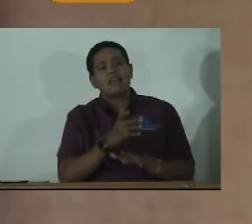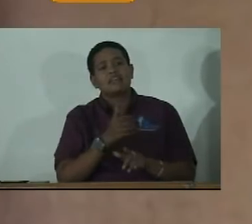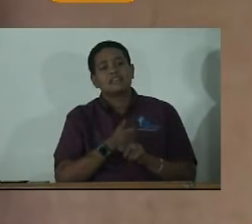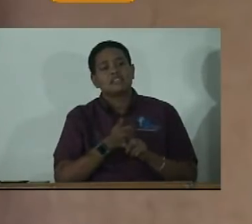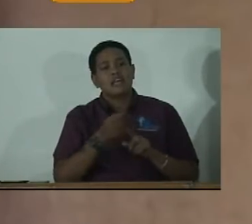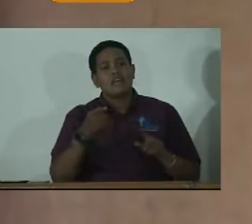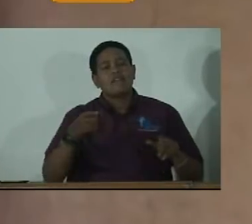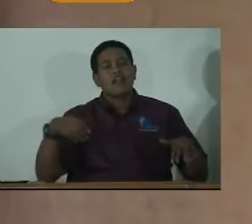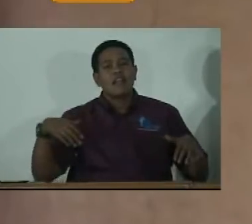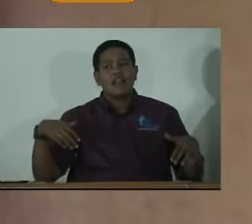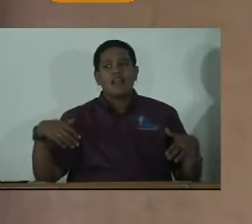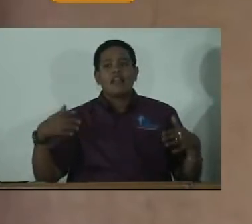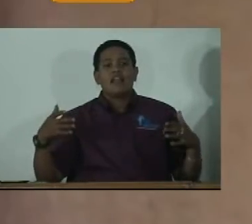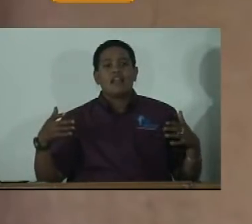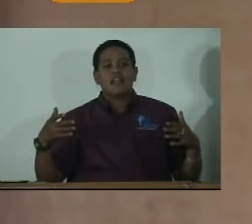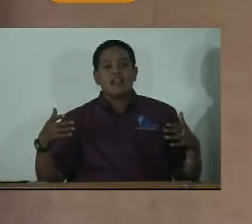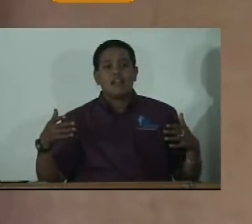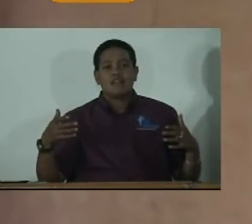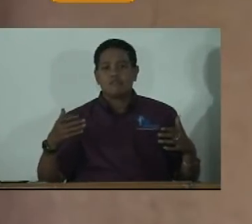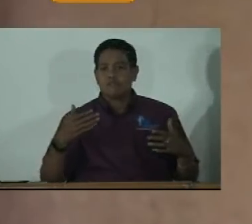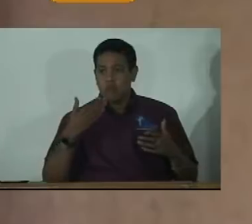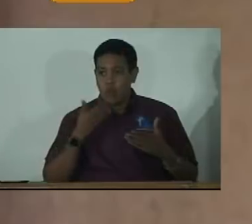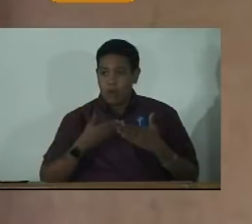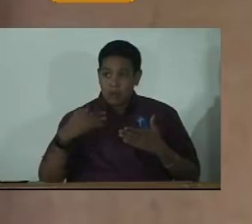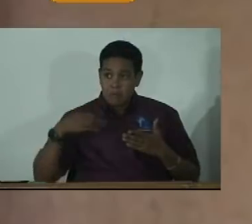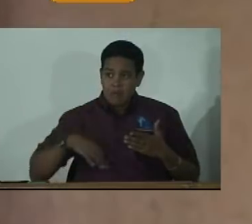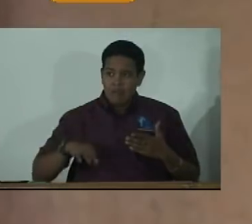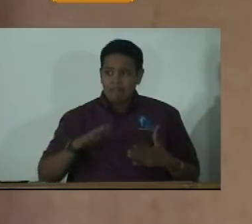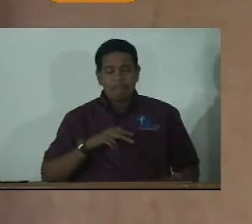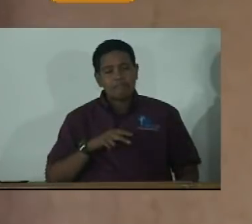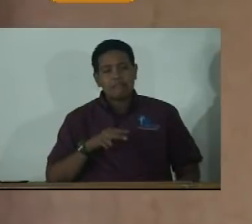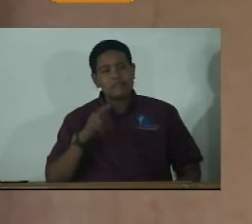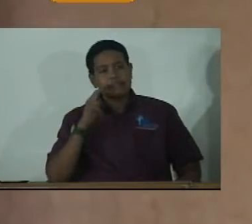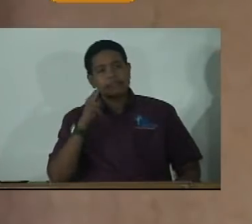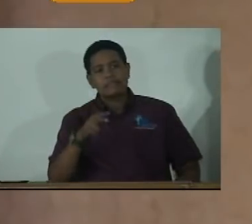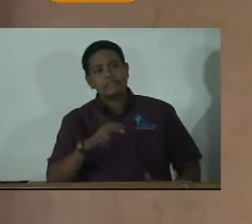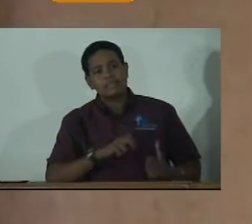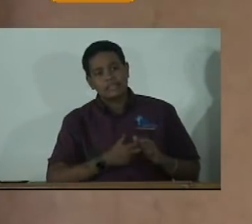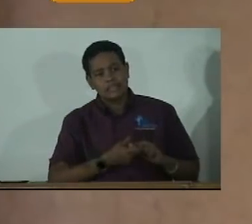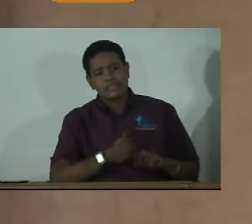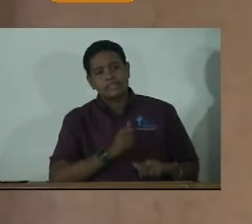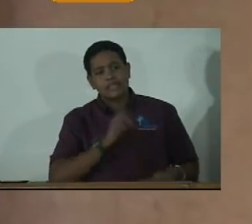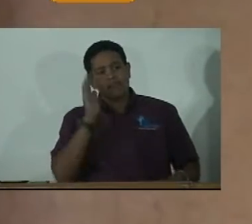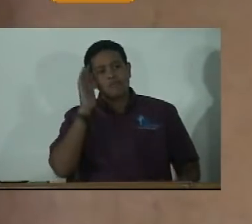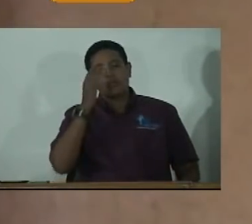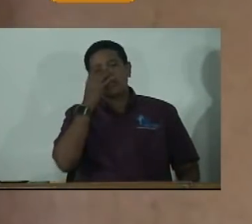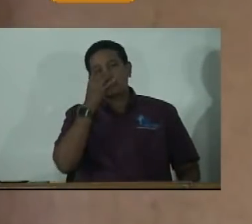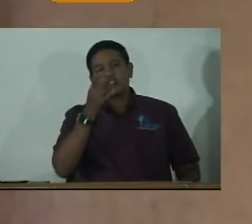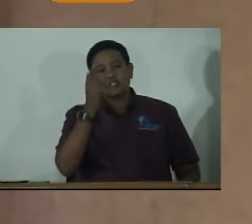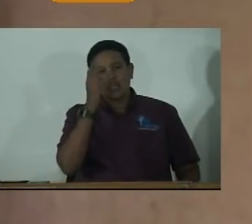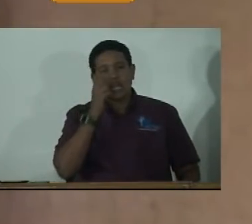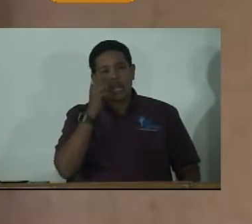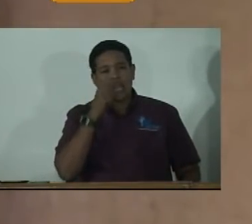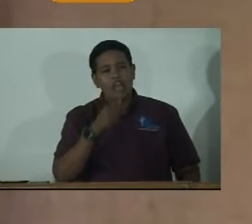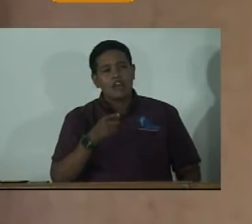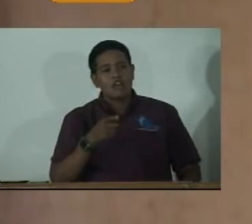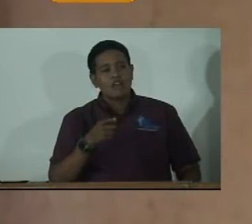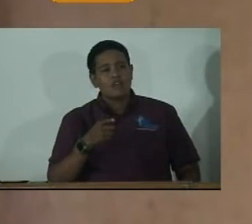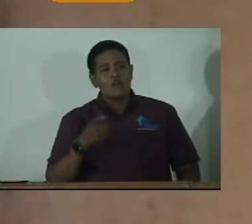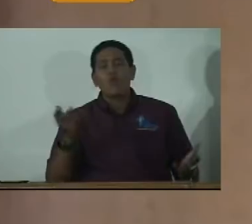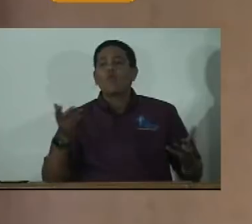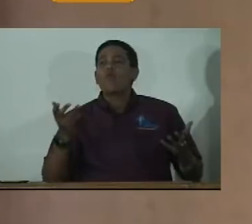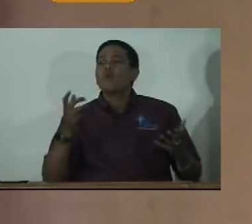not gone well. And I would be interested to hear what